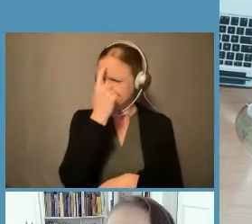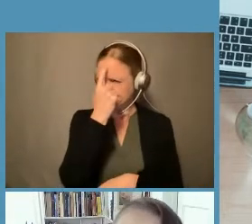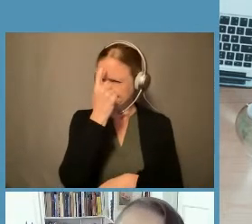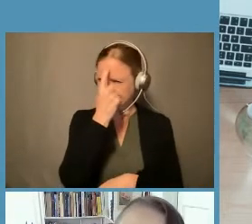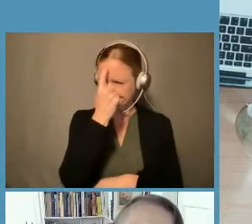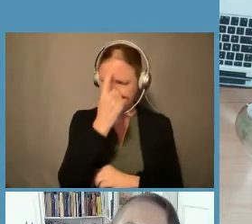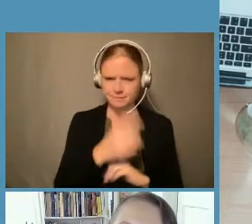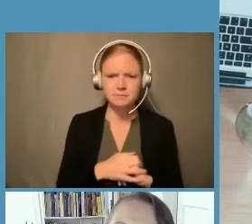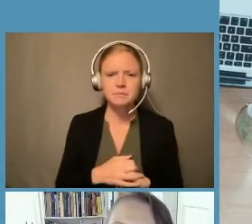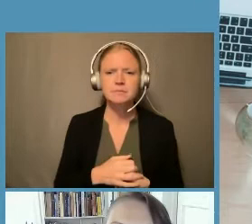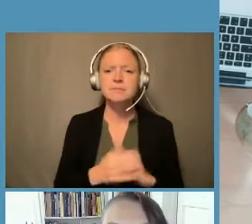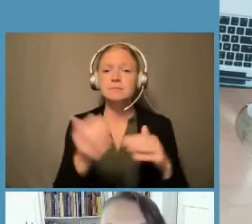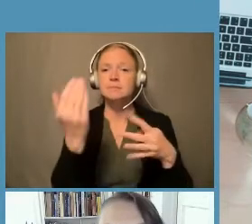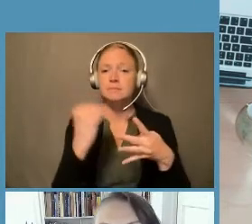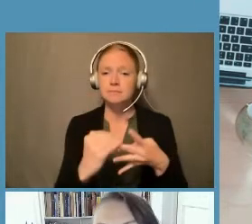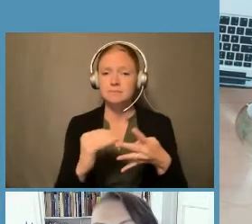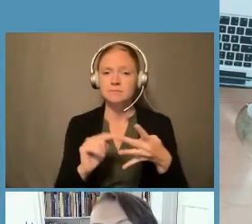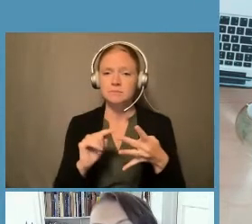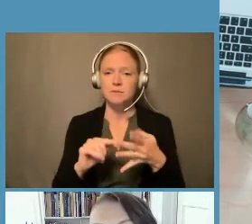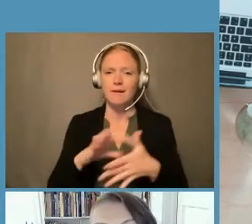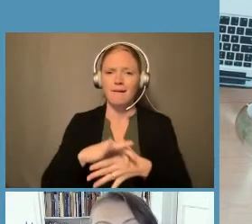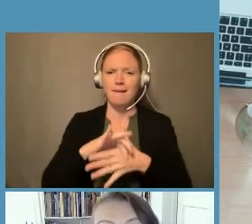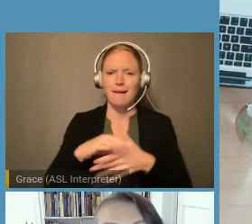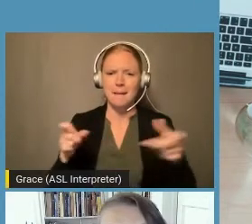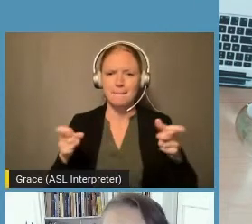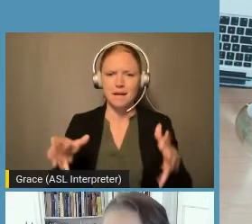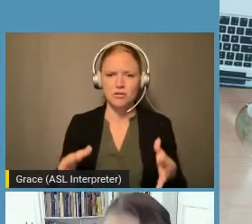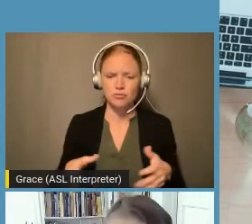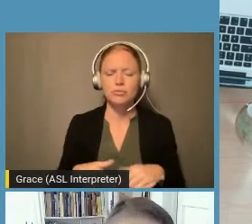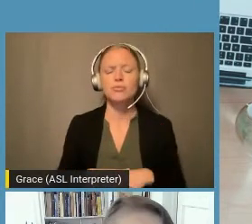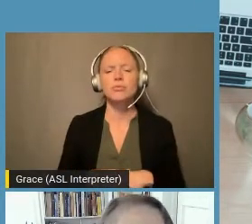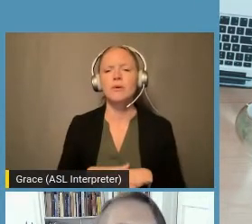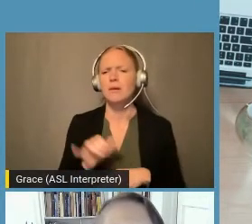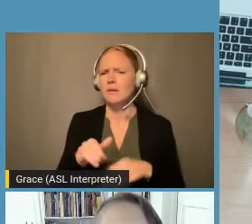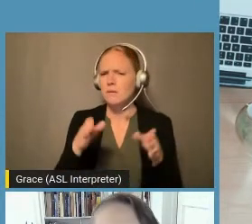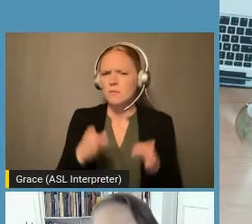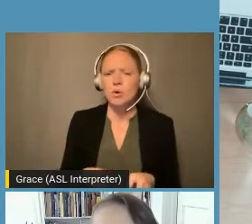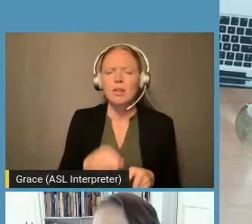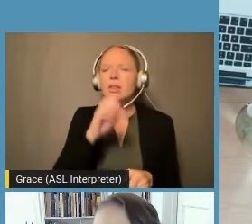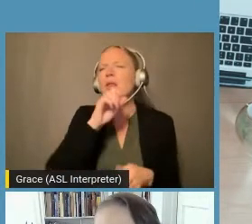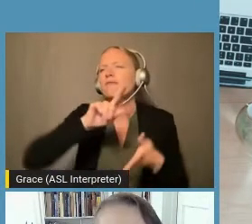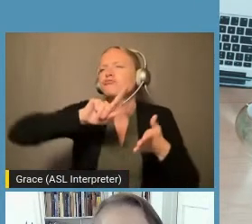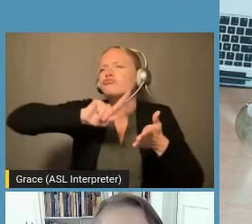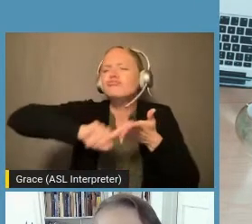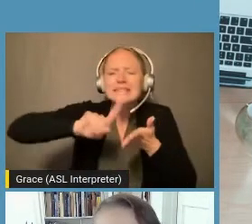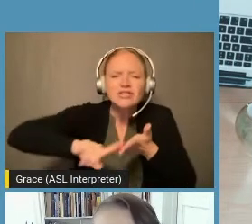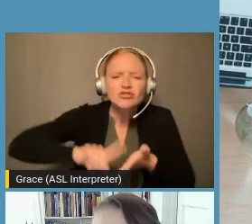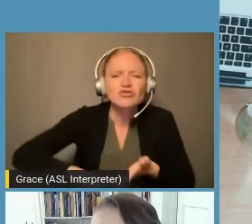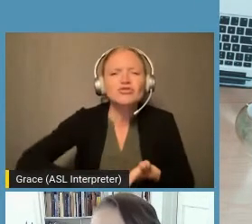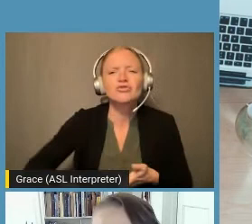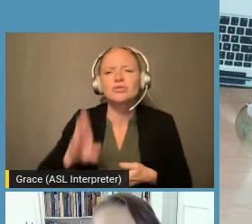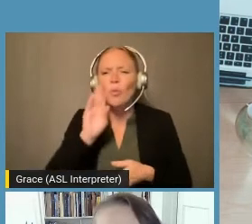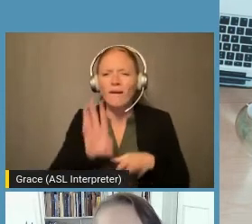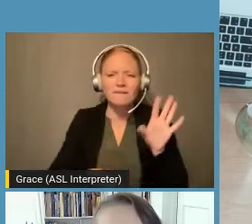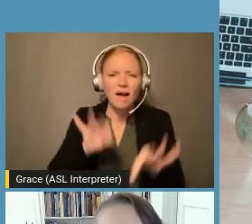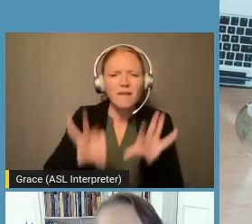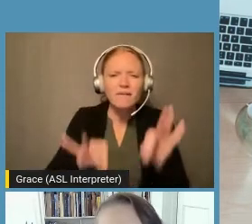The content manager is somebody who's going to go out, loves to do research, is going to find